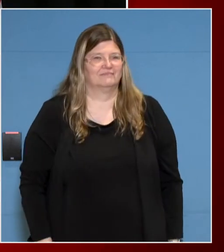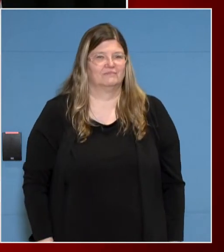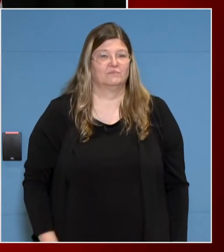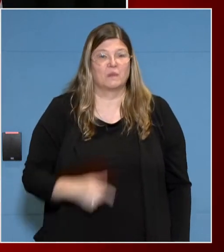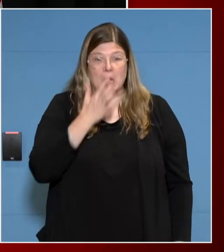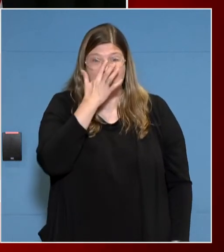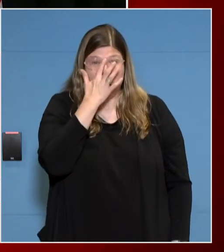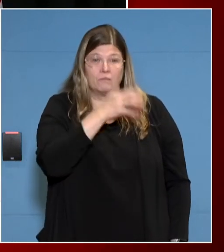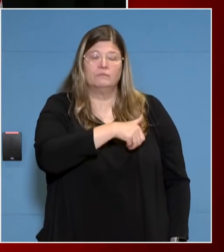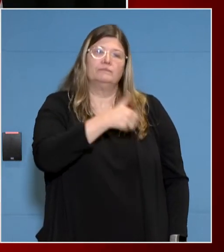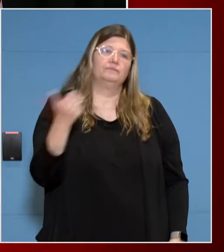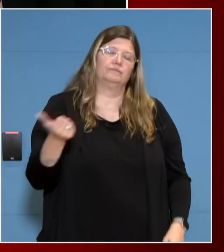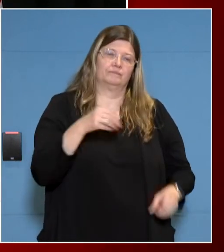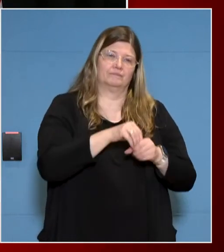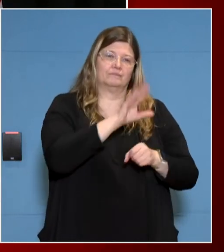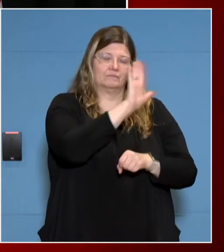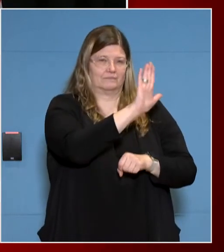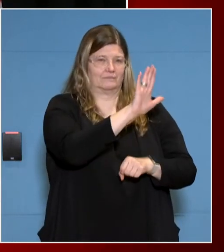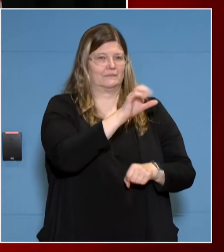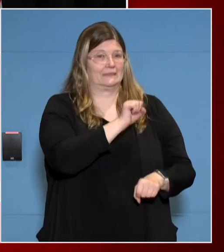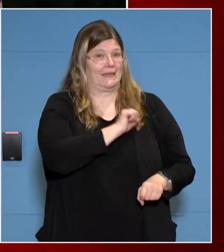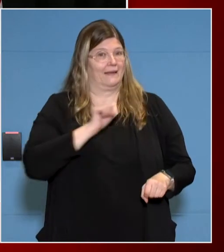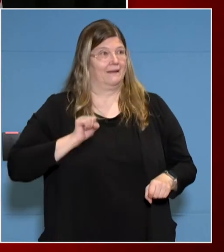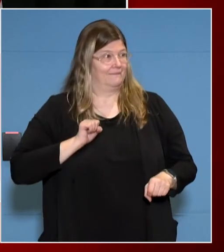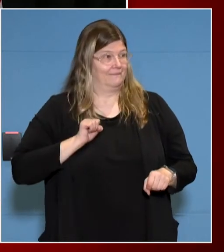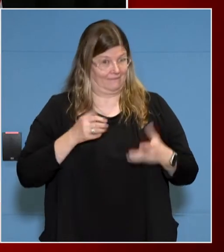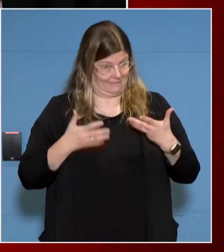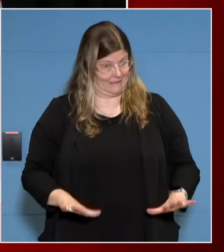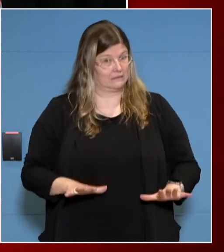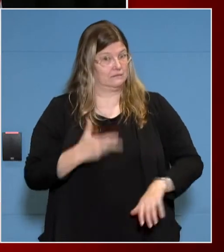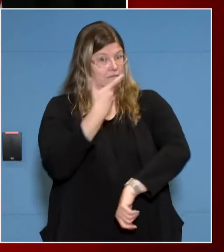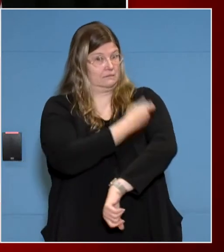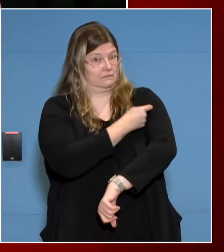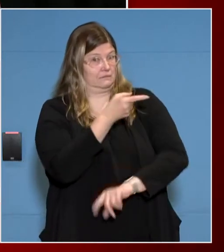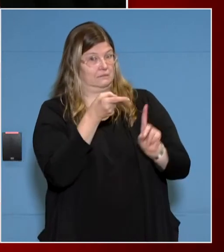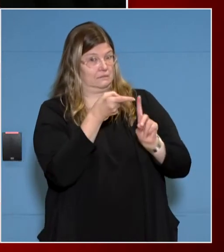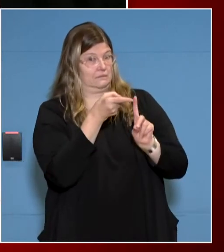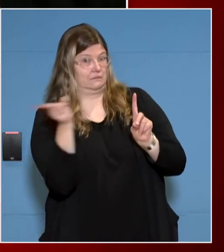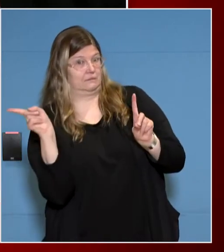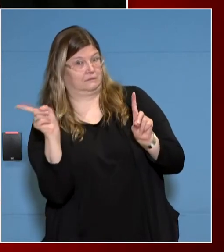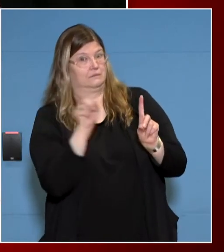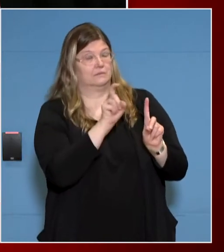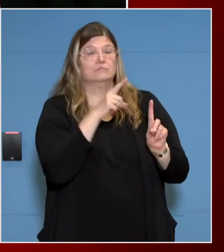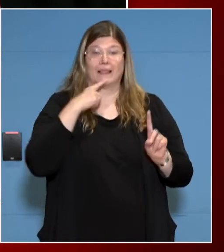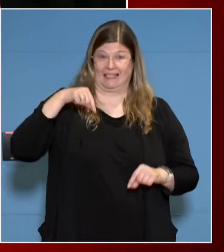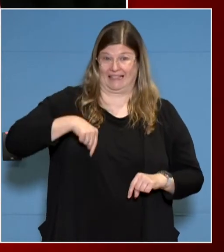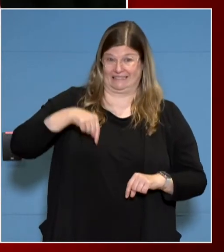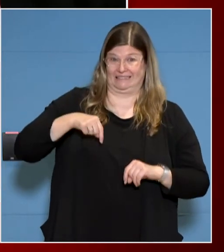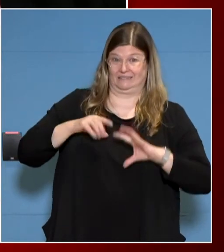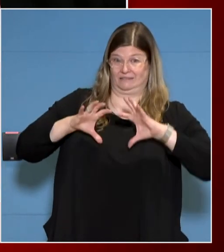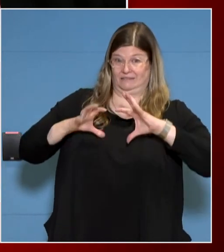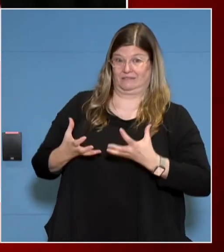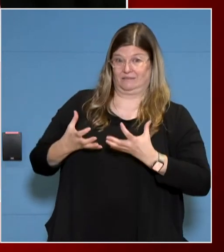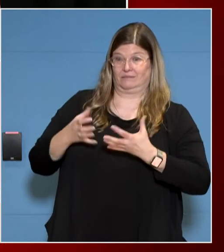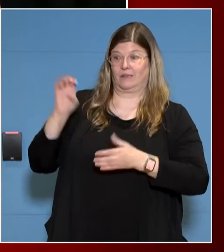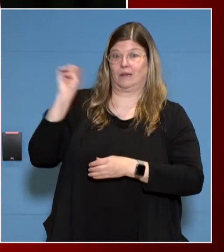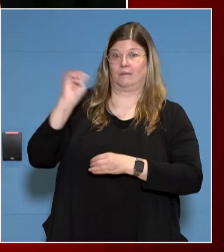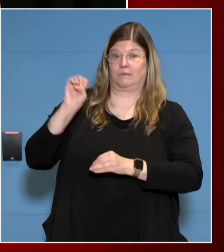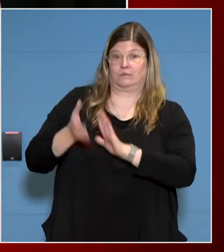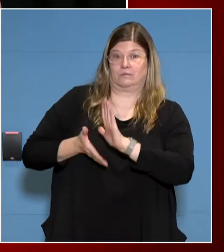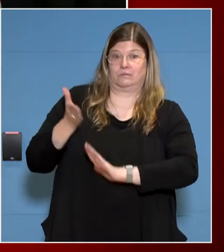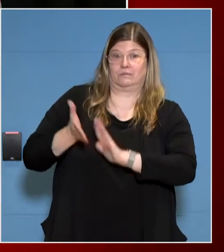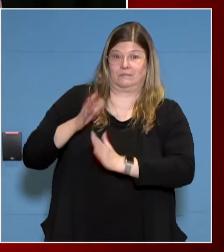office has gotten vaccinated? We will have, as part of this group, it will be our Emergency Operations Center. So that's